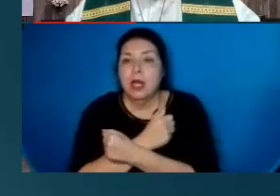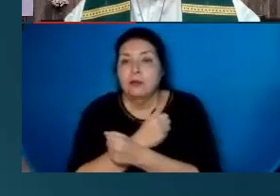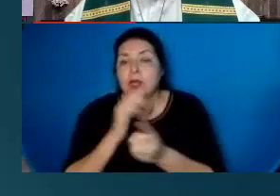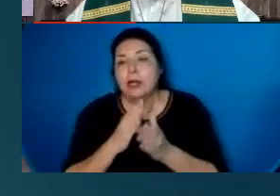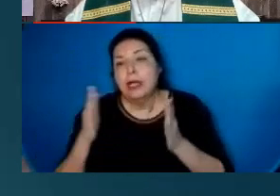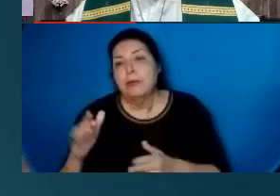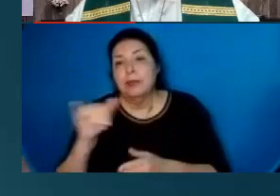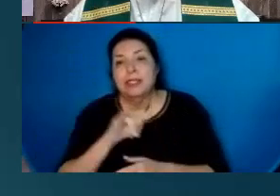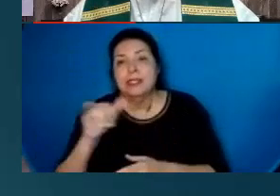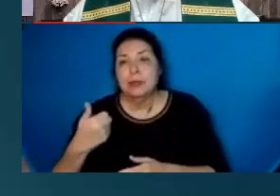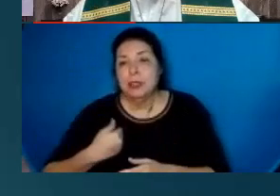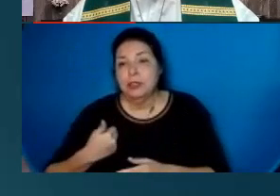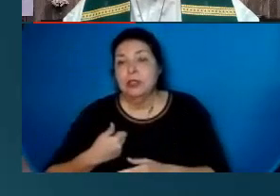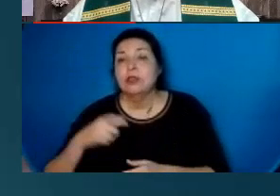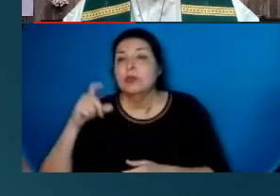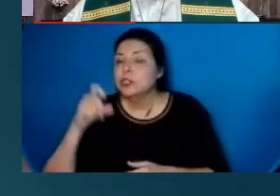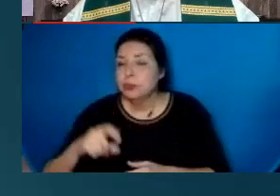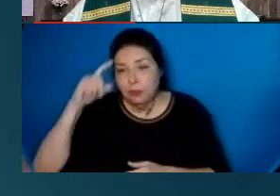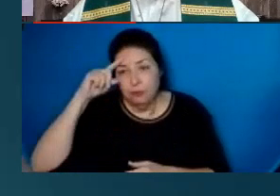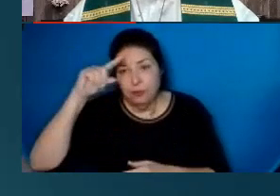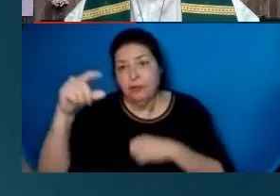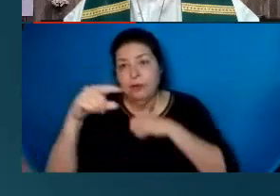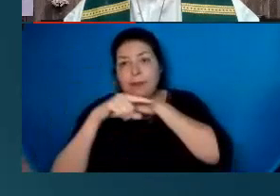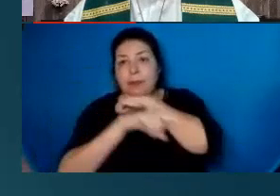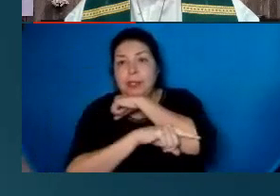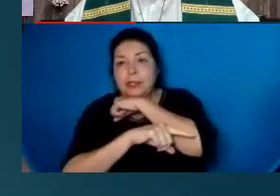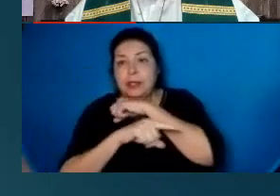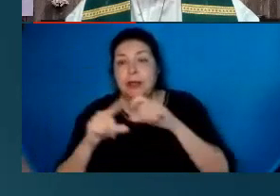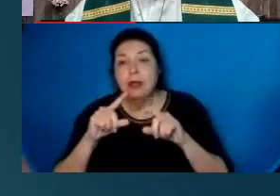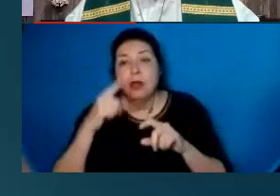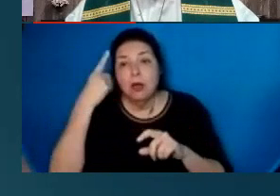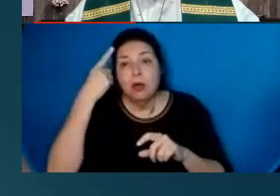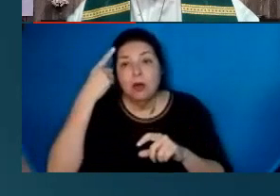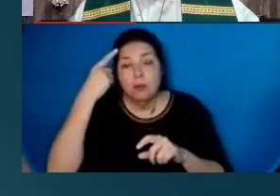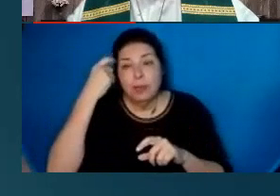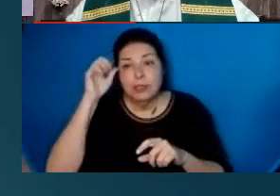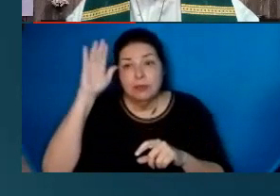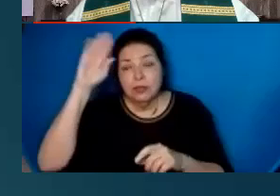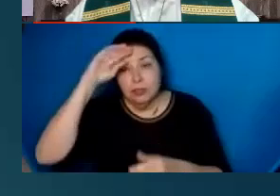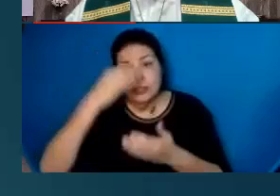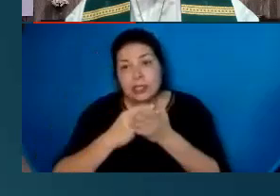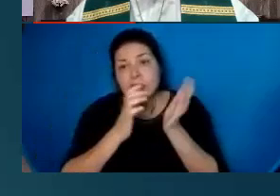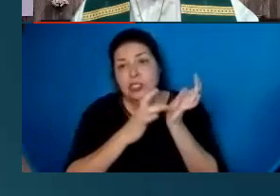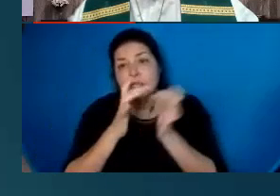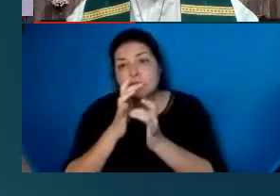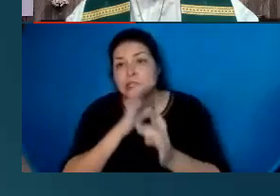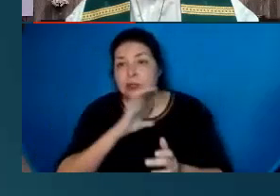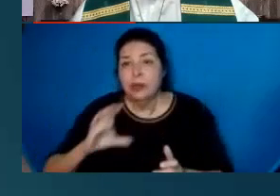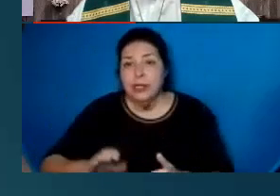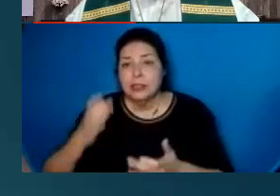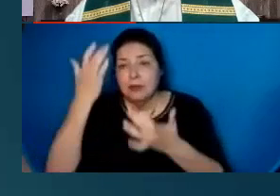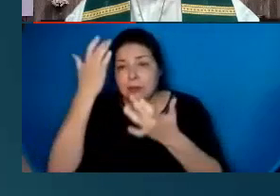We justly deserve your present and eternal punishment. For the sake of your Son, Jesus Christ, have mercy on